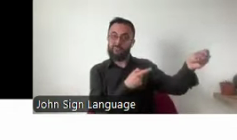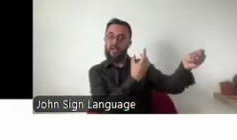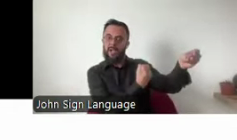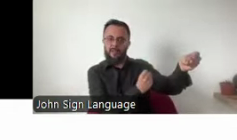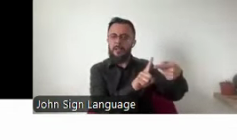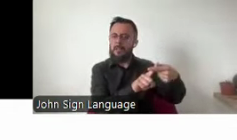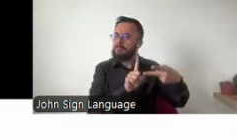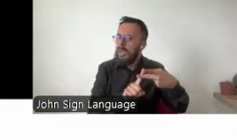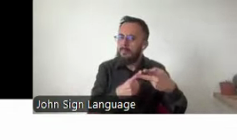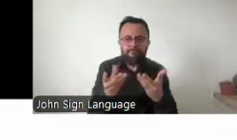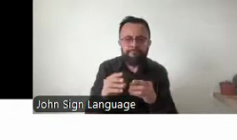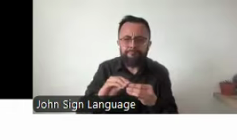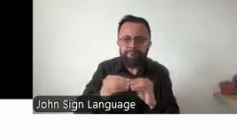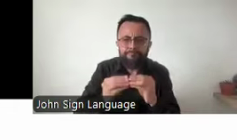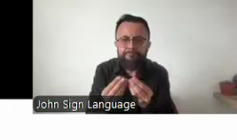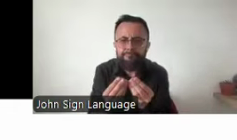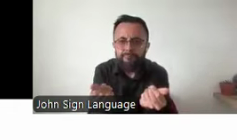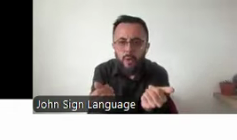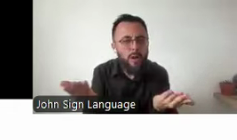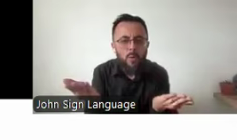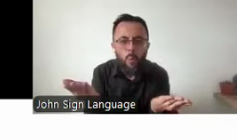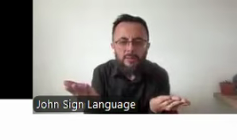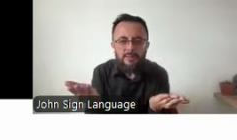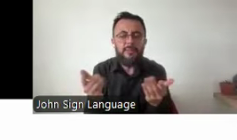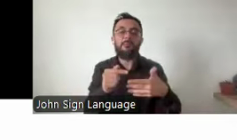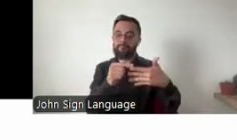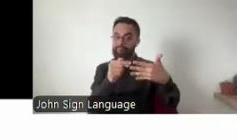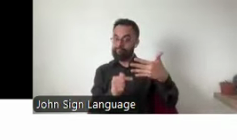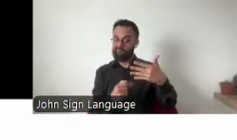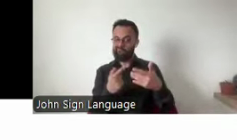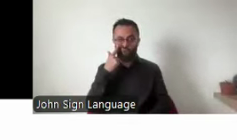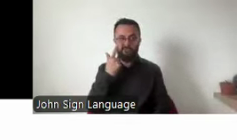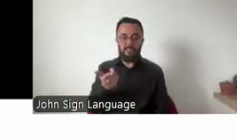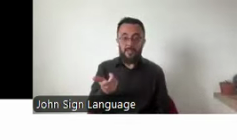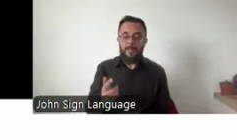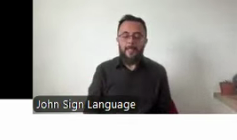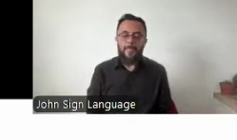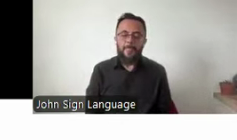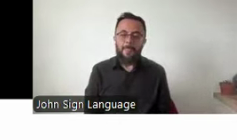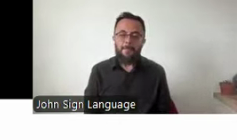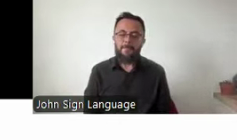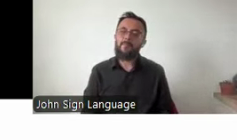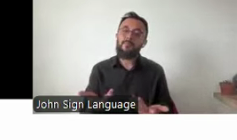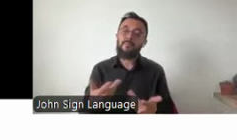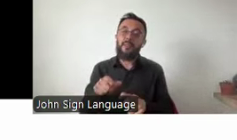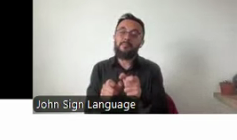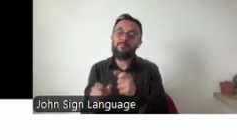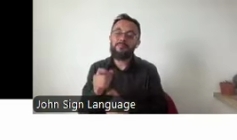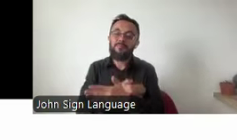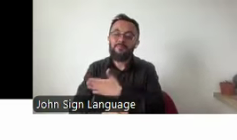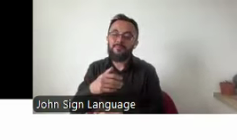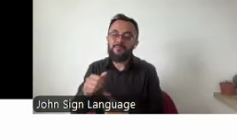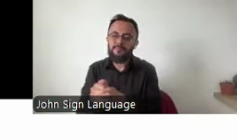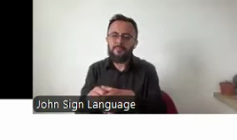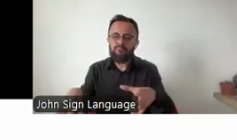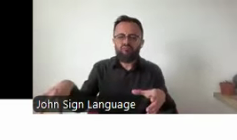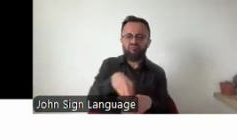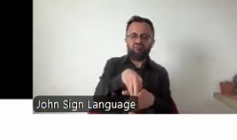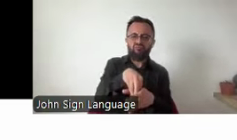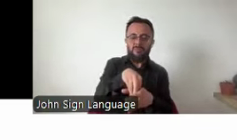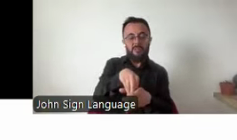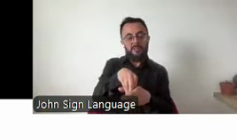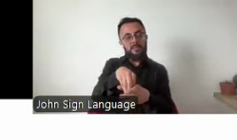the existing health systems. So not doing a set of activities that is very separate and distinct that we try